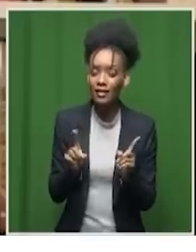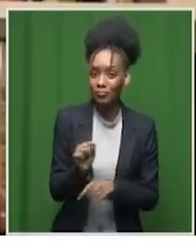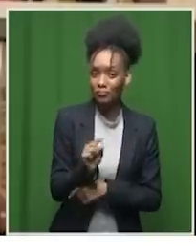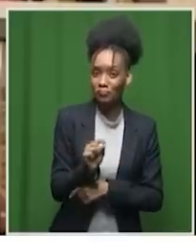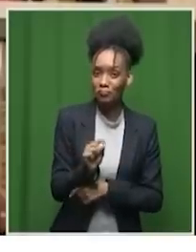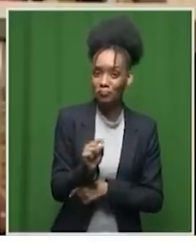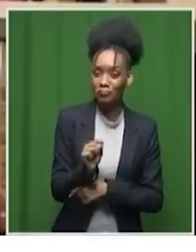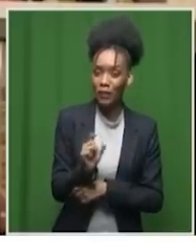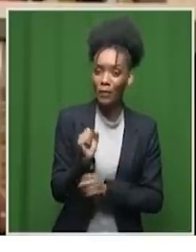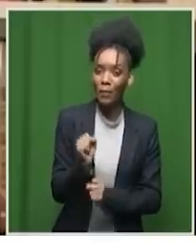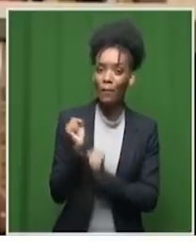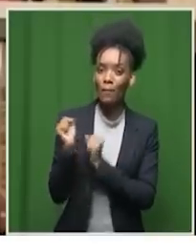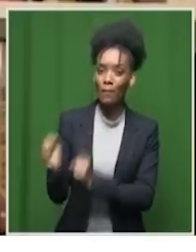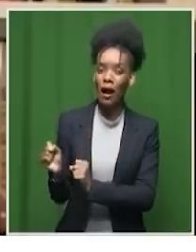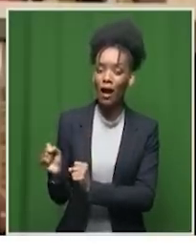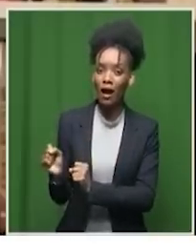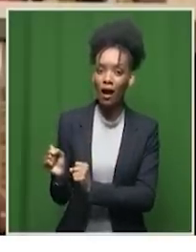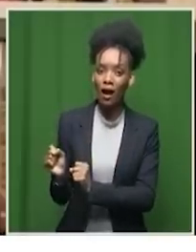retained together